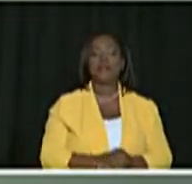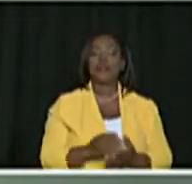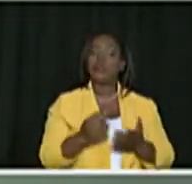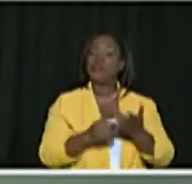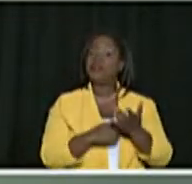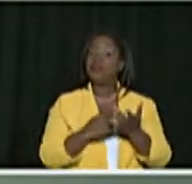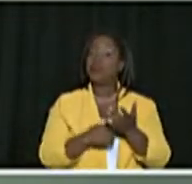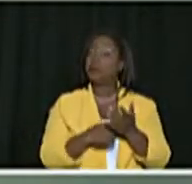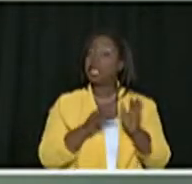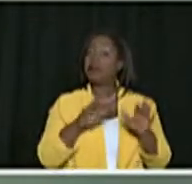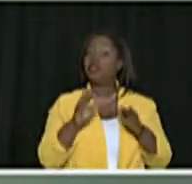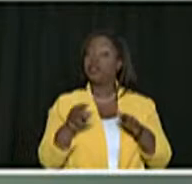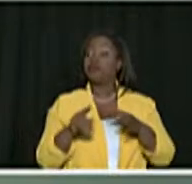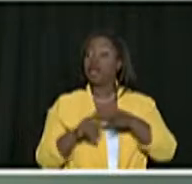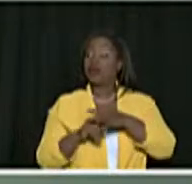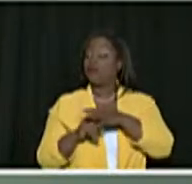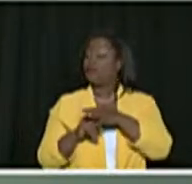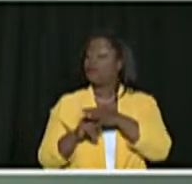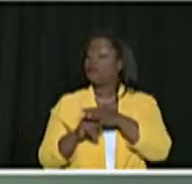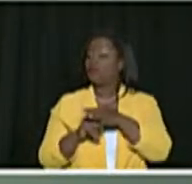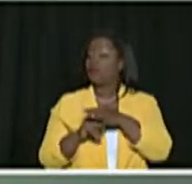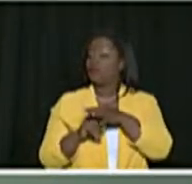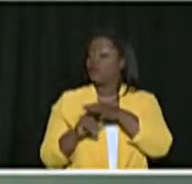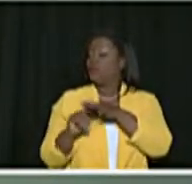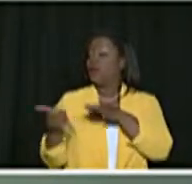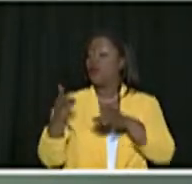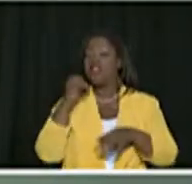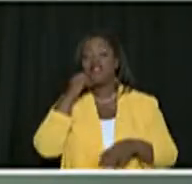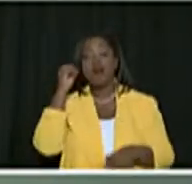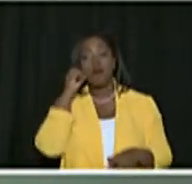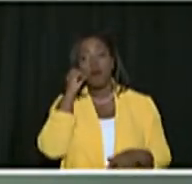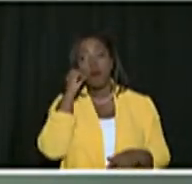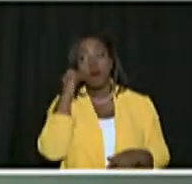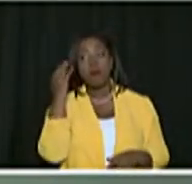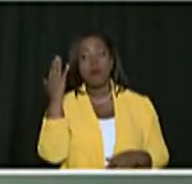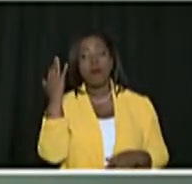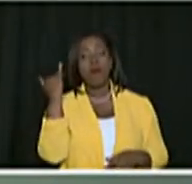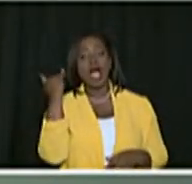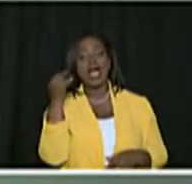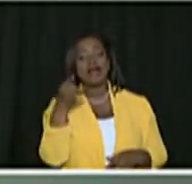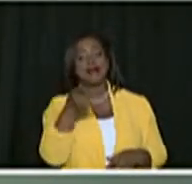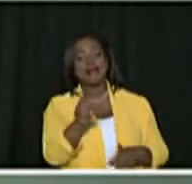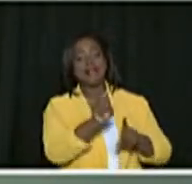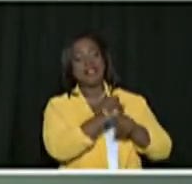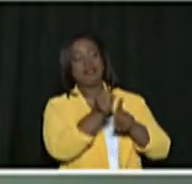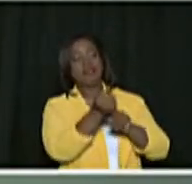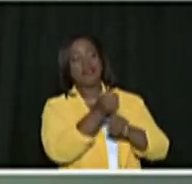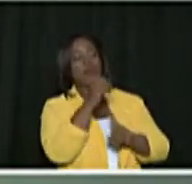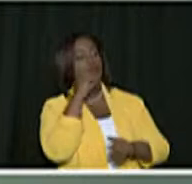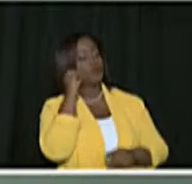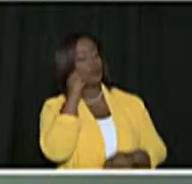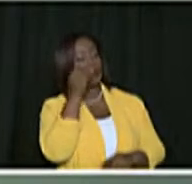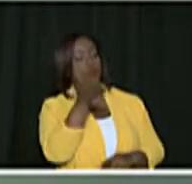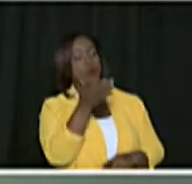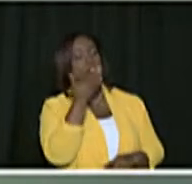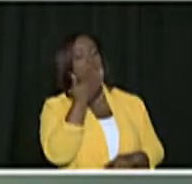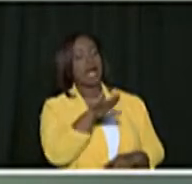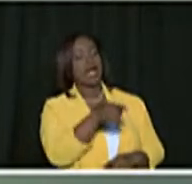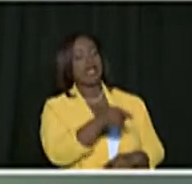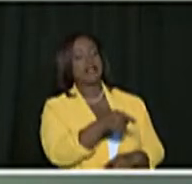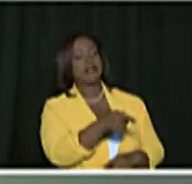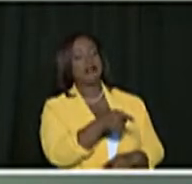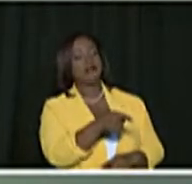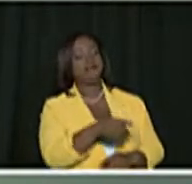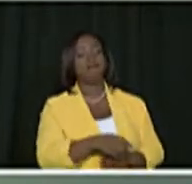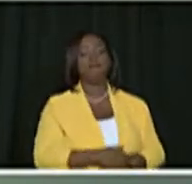from good places, let me put it that way. They run away from situations. And, we are concerned that although they did not run